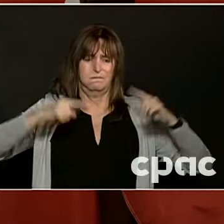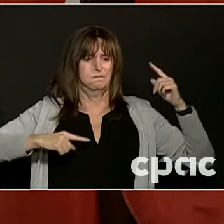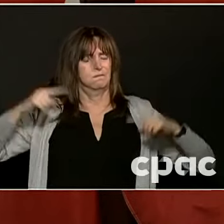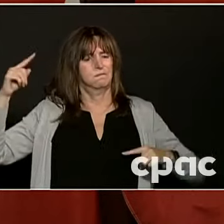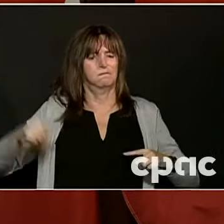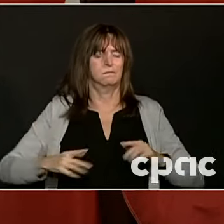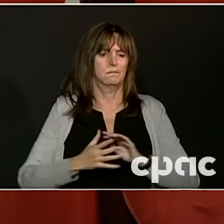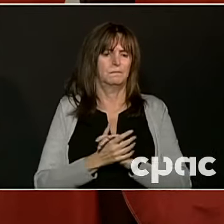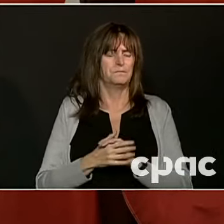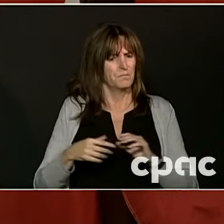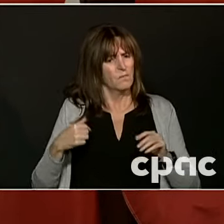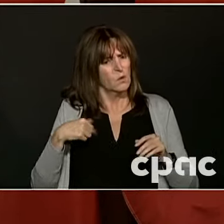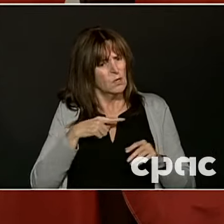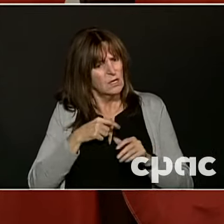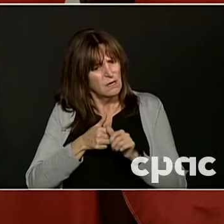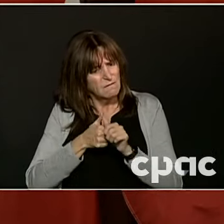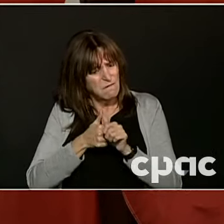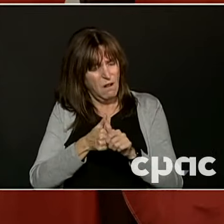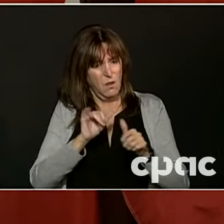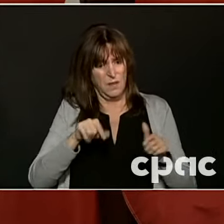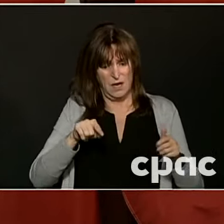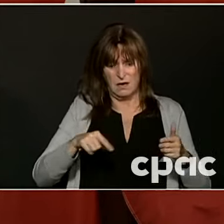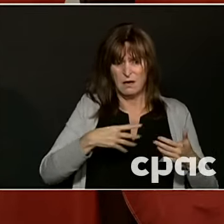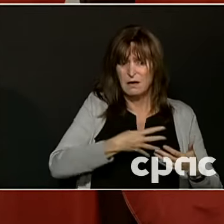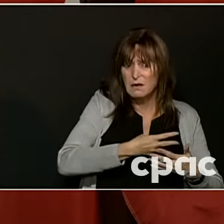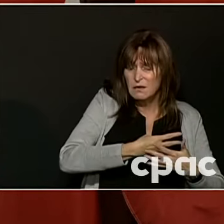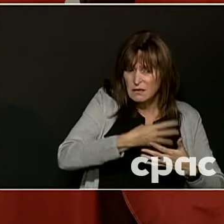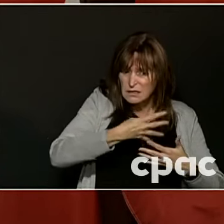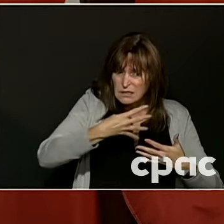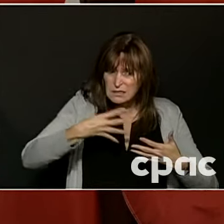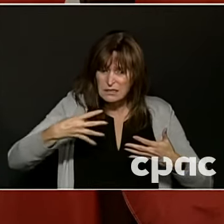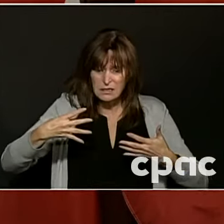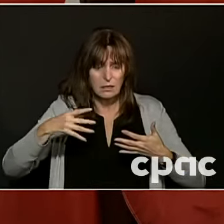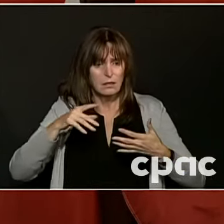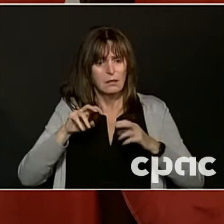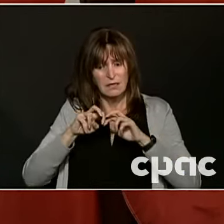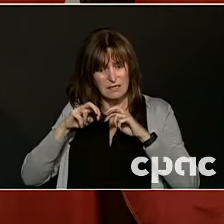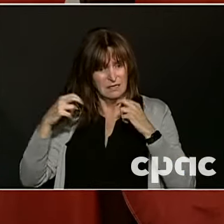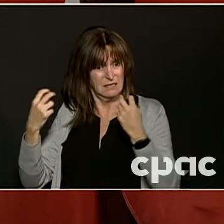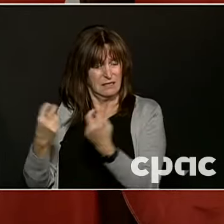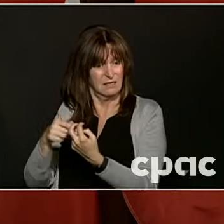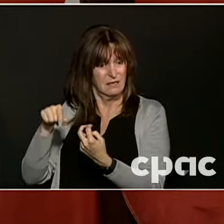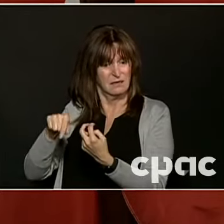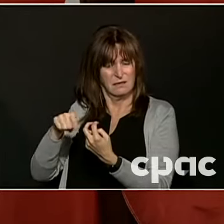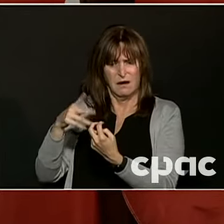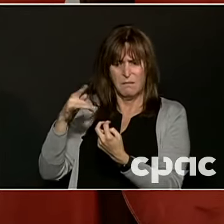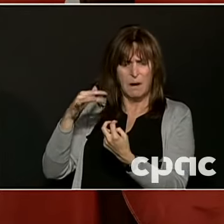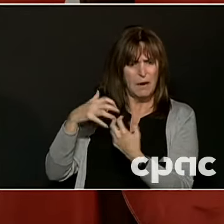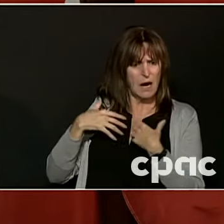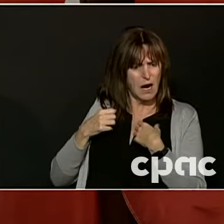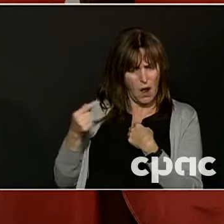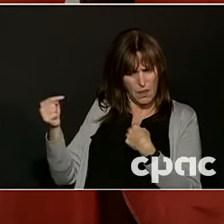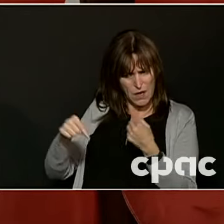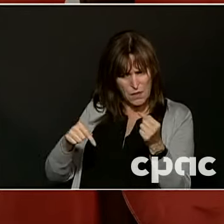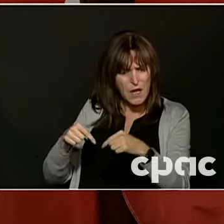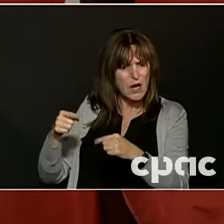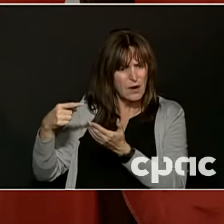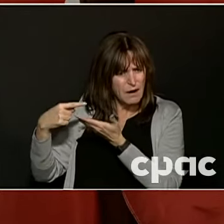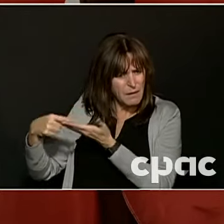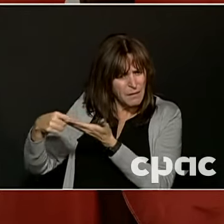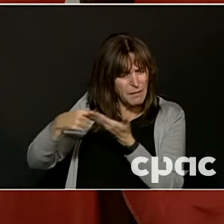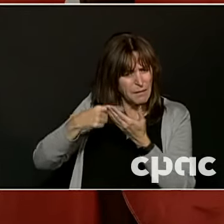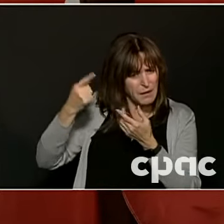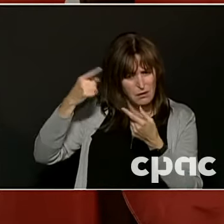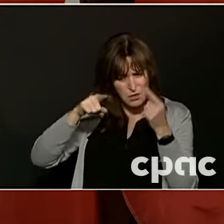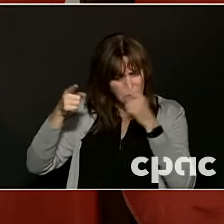of the framework was agreed at by the table, including with Public Health Ontario, around the concept of having different levels. The